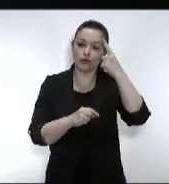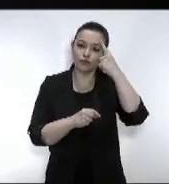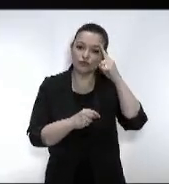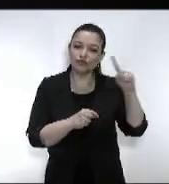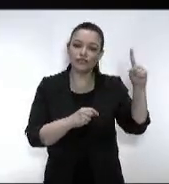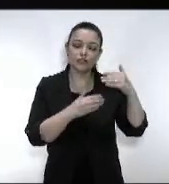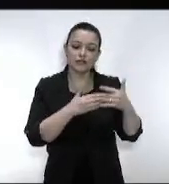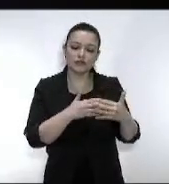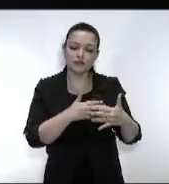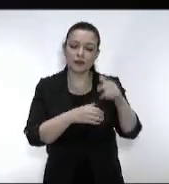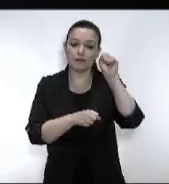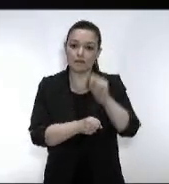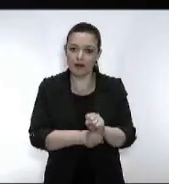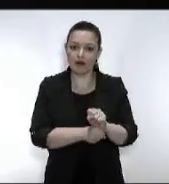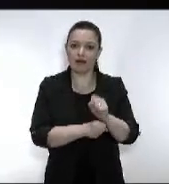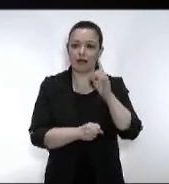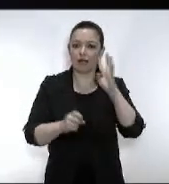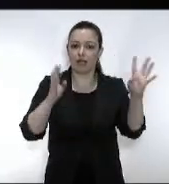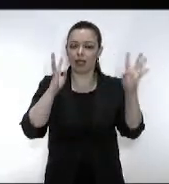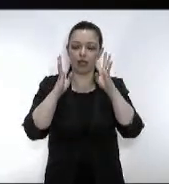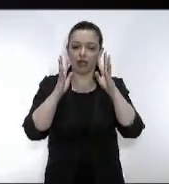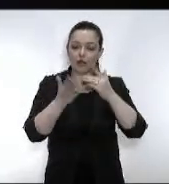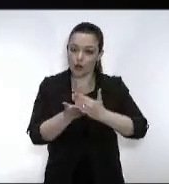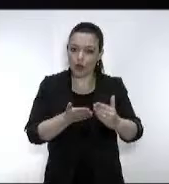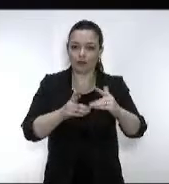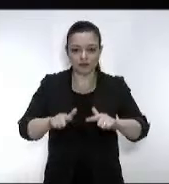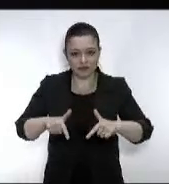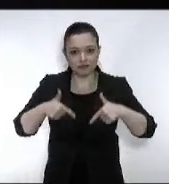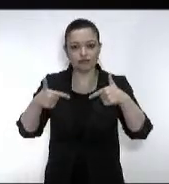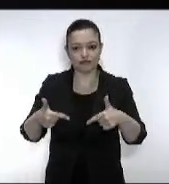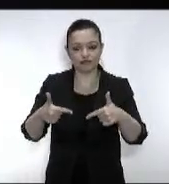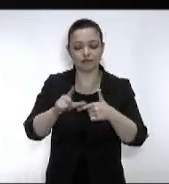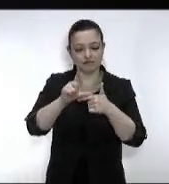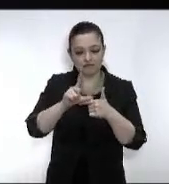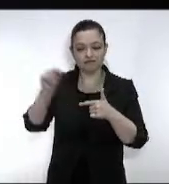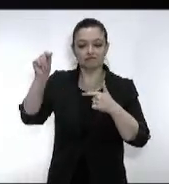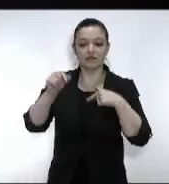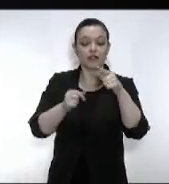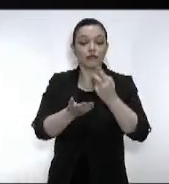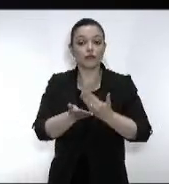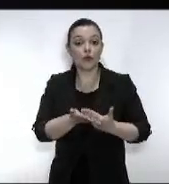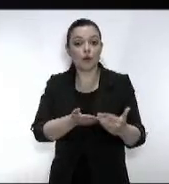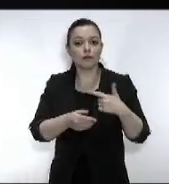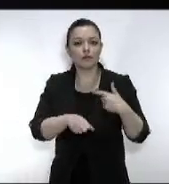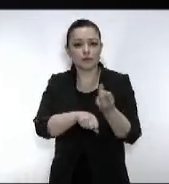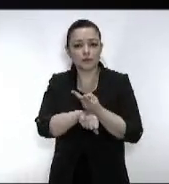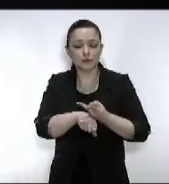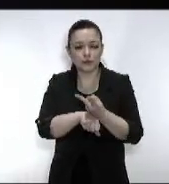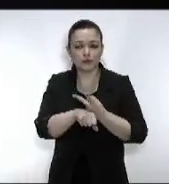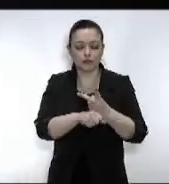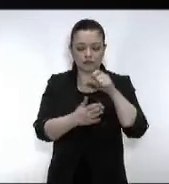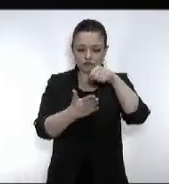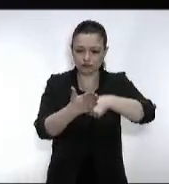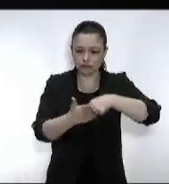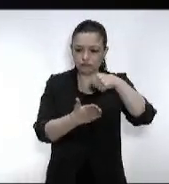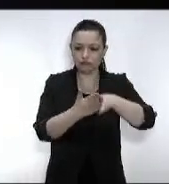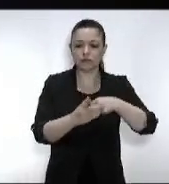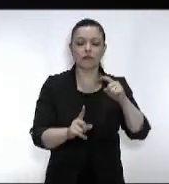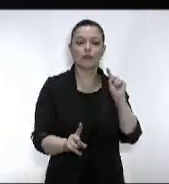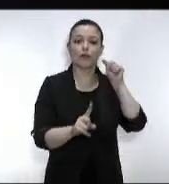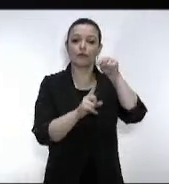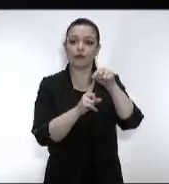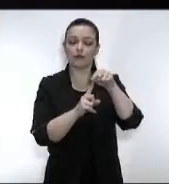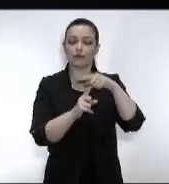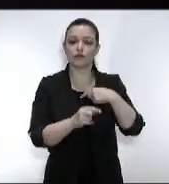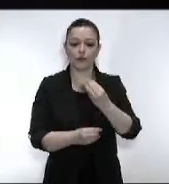said, one day you need to stop dreaming and somehow to leave, and you have left seeking your purpose.